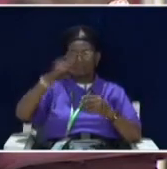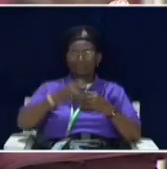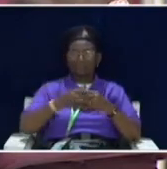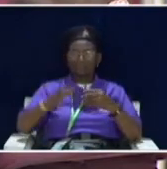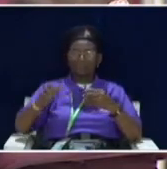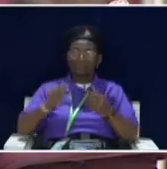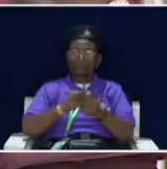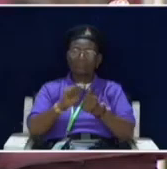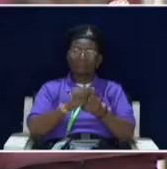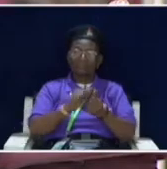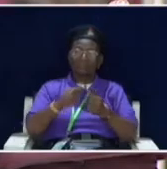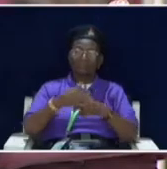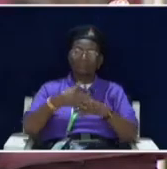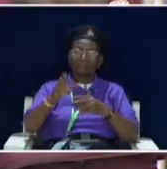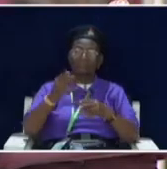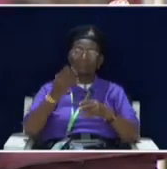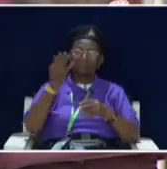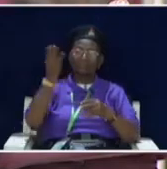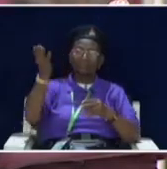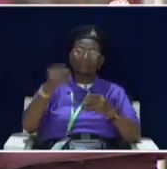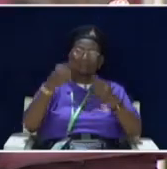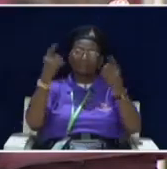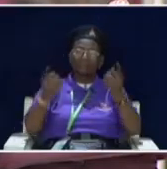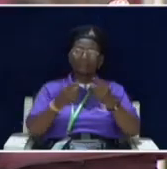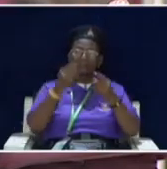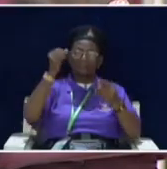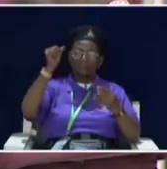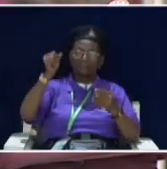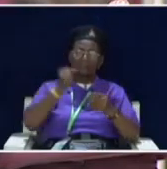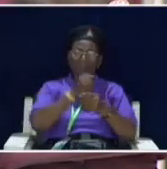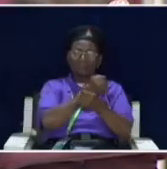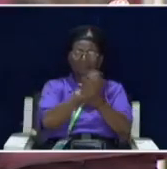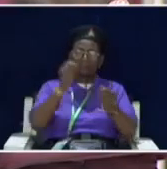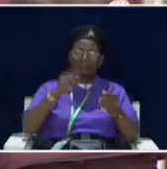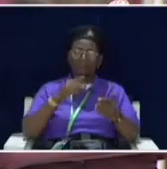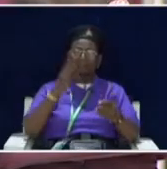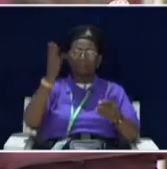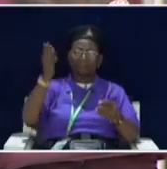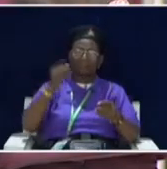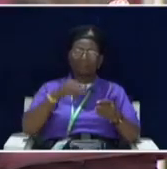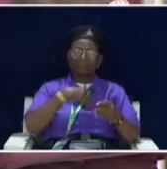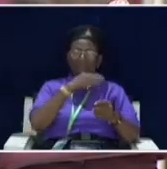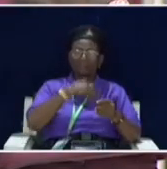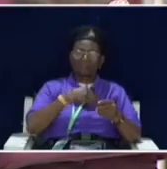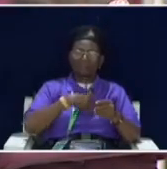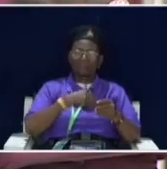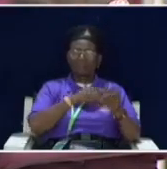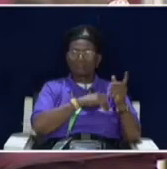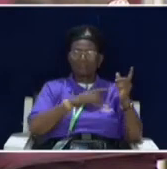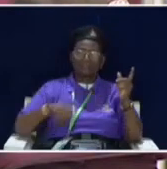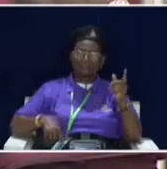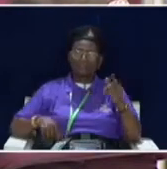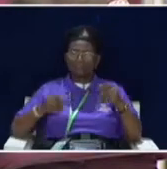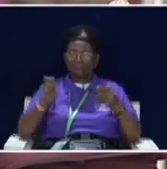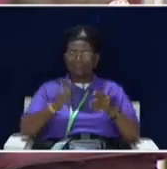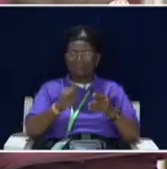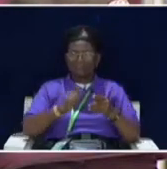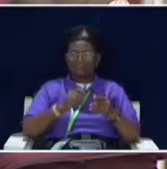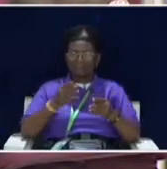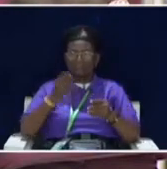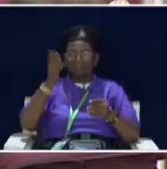away their sins. Save their souls, Lord. Write their names in the book